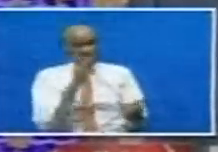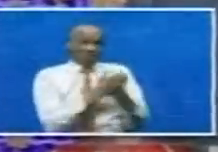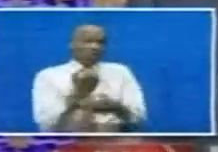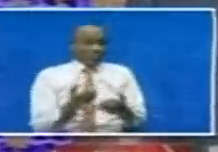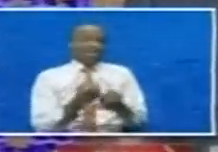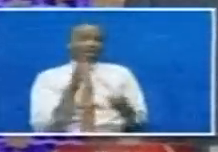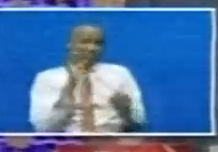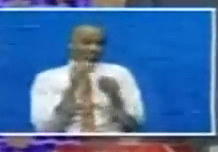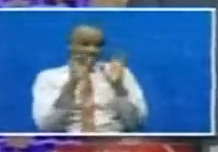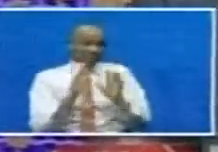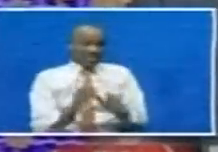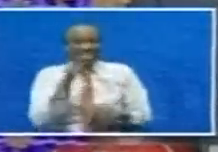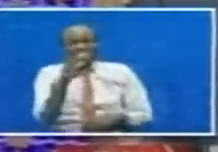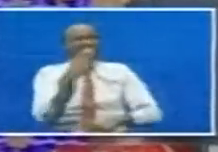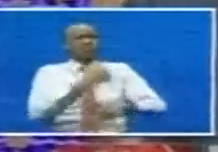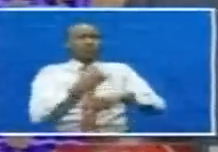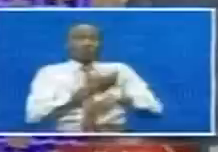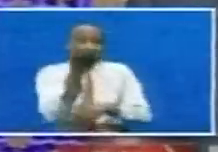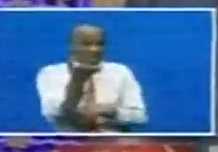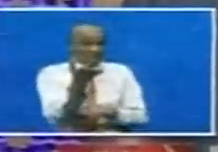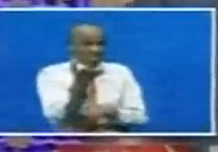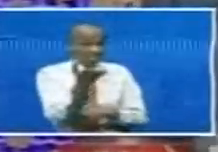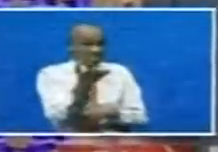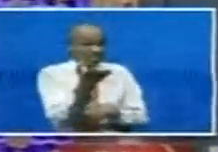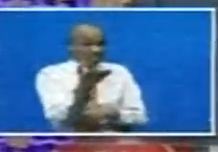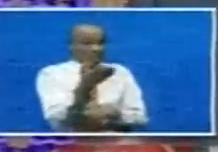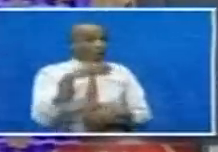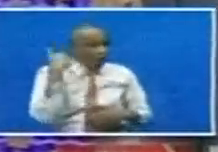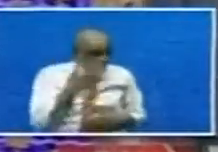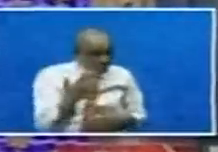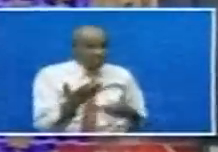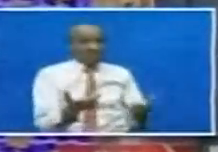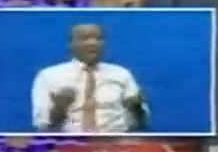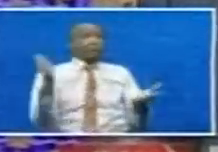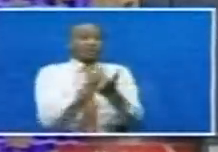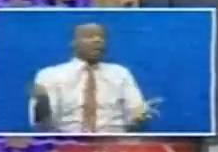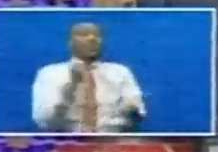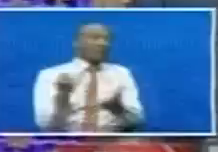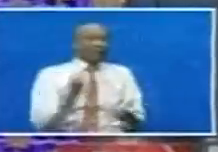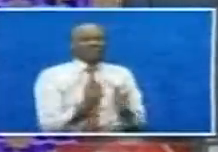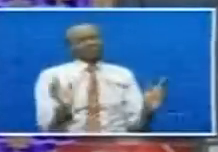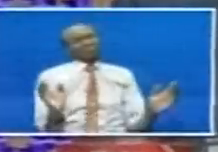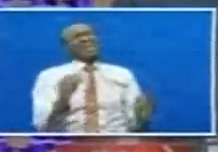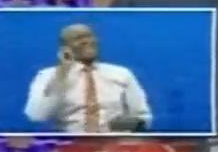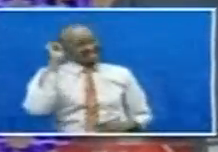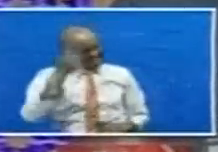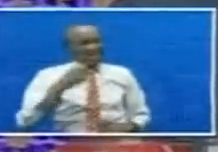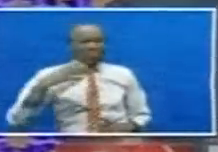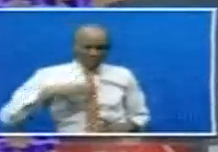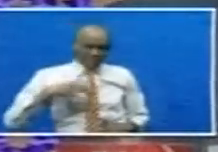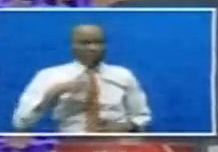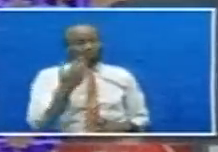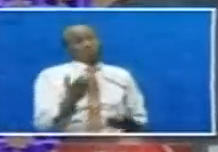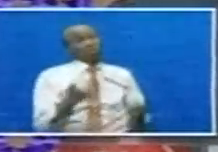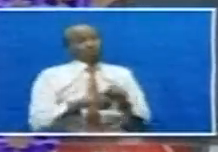have some of these institutions? That's the first thing. It's not who is appointed, who is not appointed. Because Kenyans tend to become